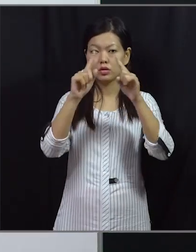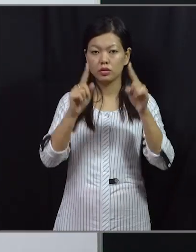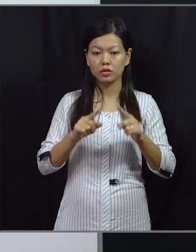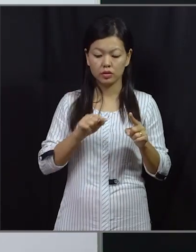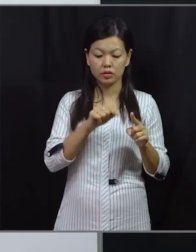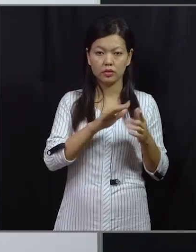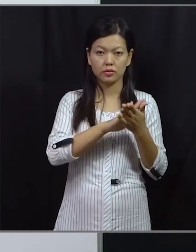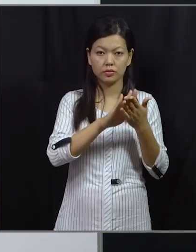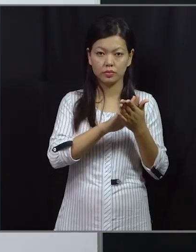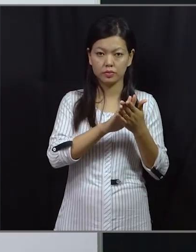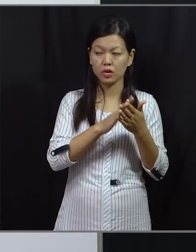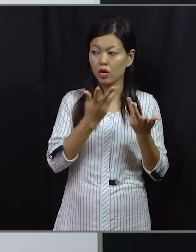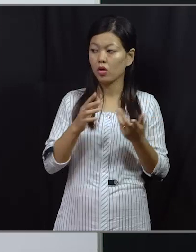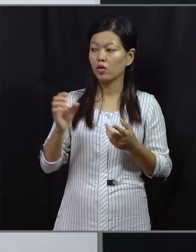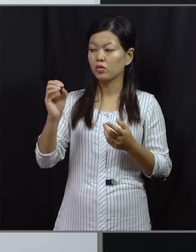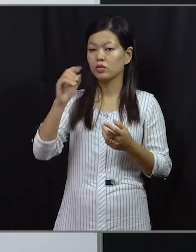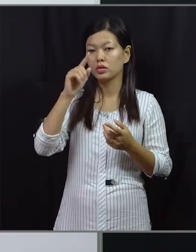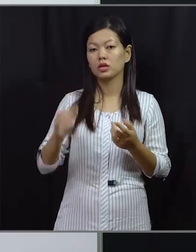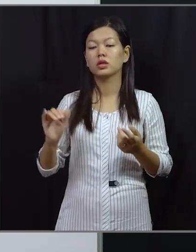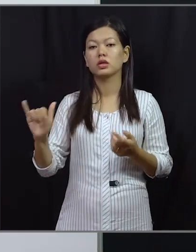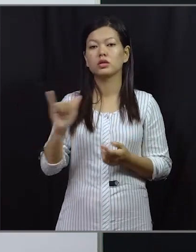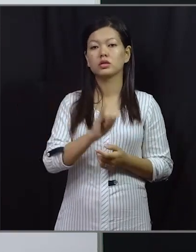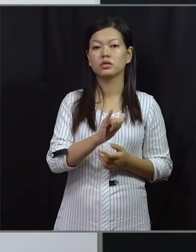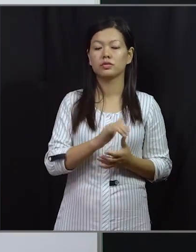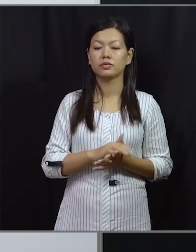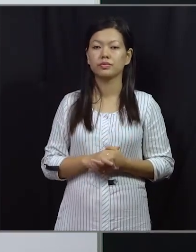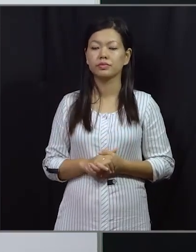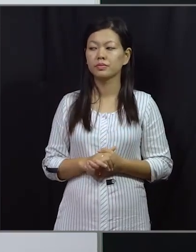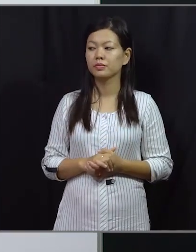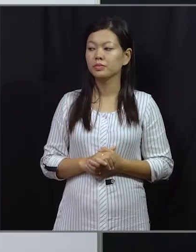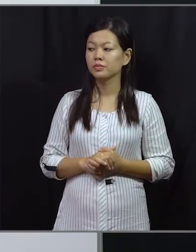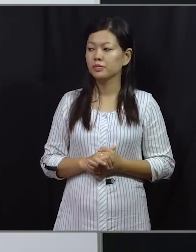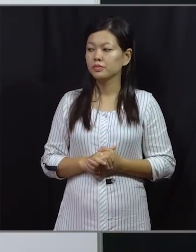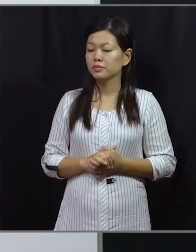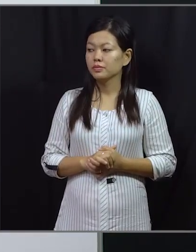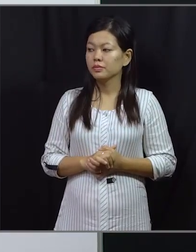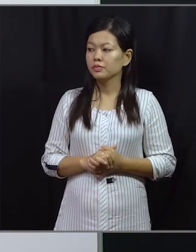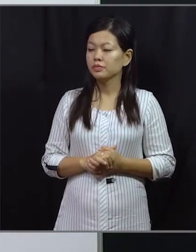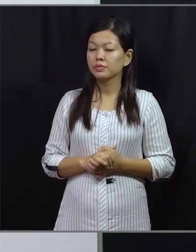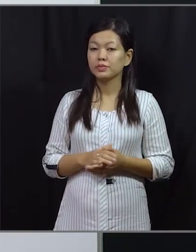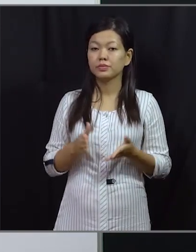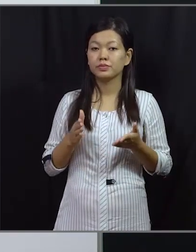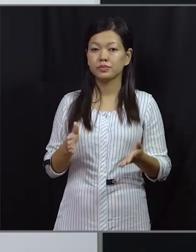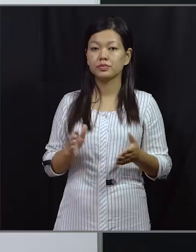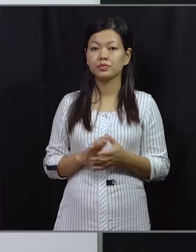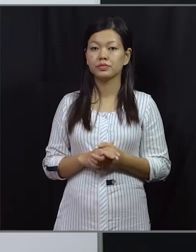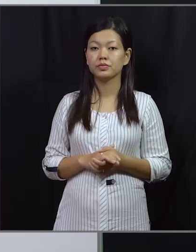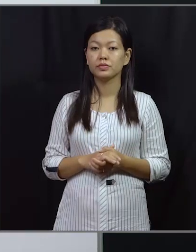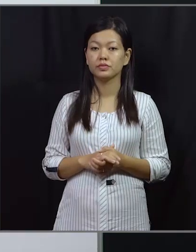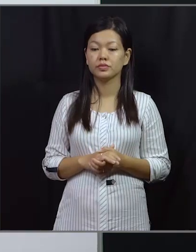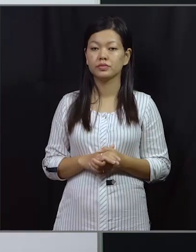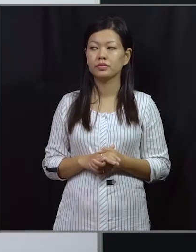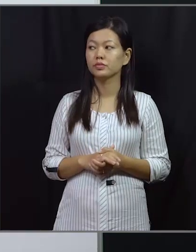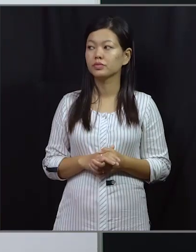Okay, without any elements inside the bracket, you can represent like this. Okay, then we will move on to the finite